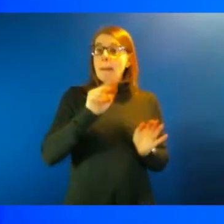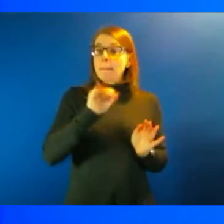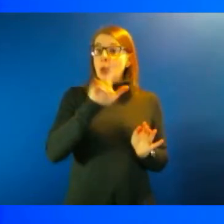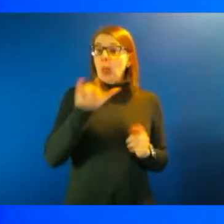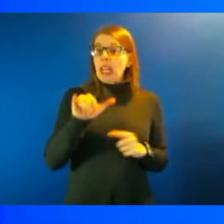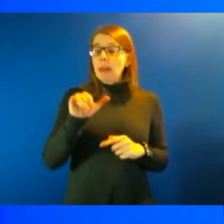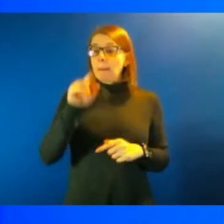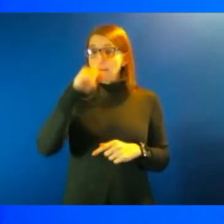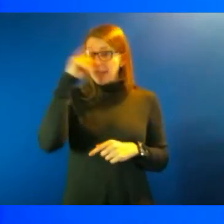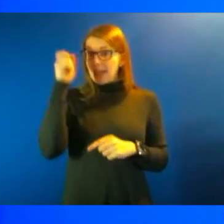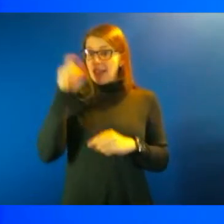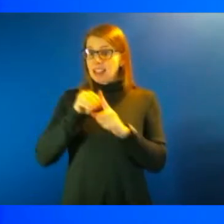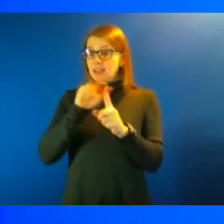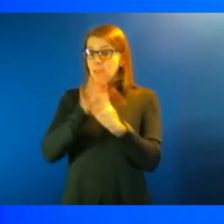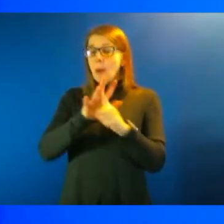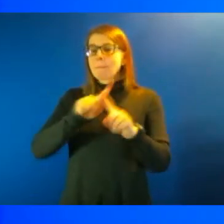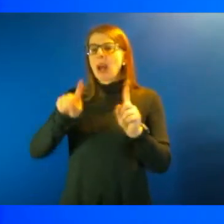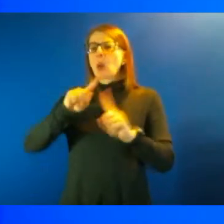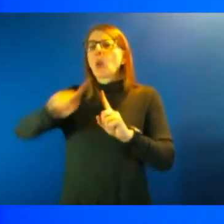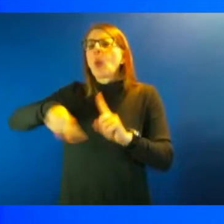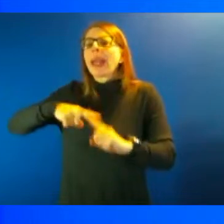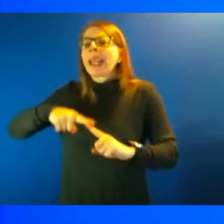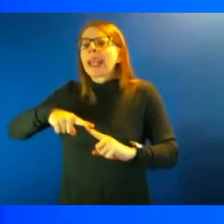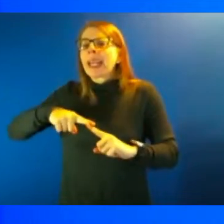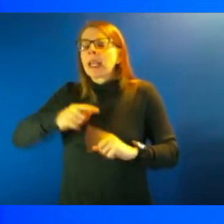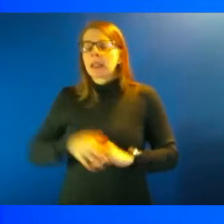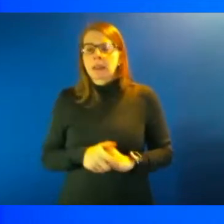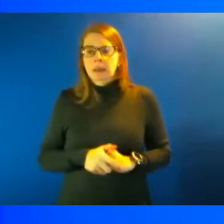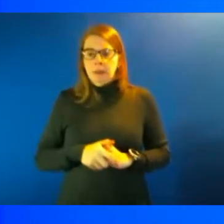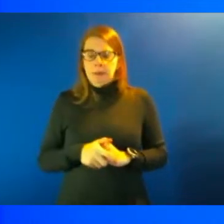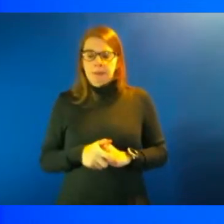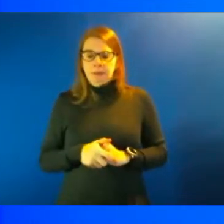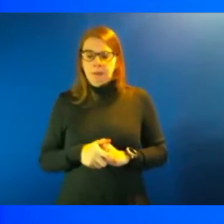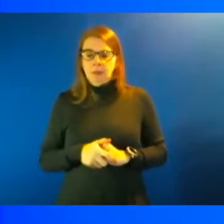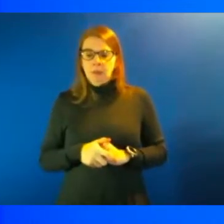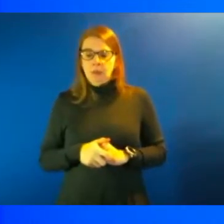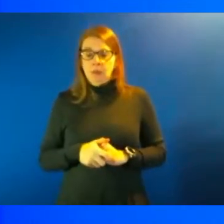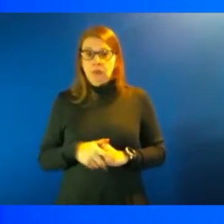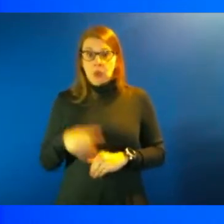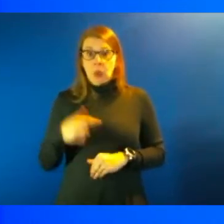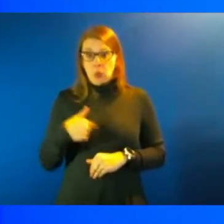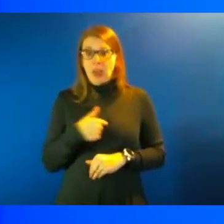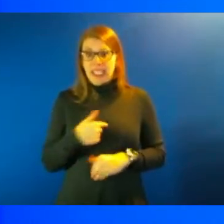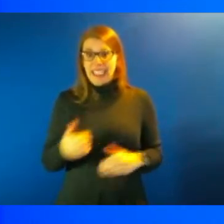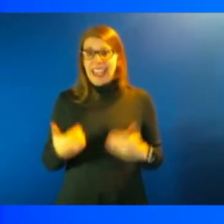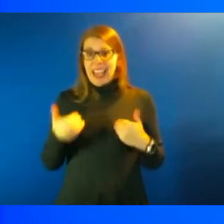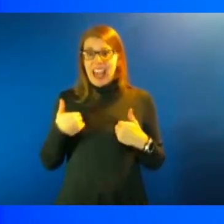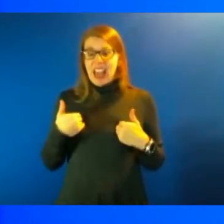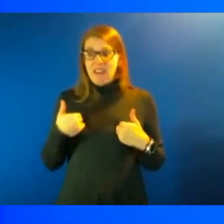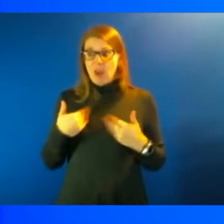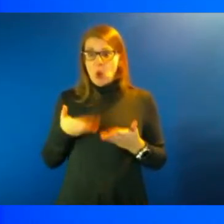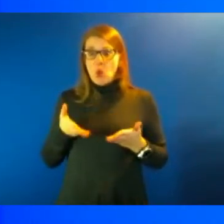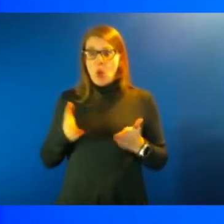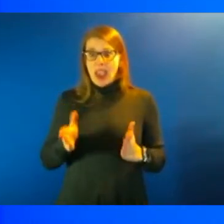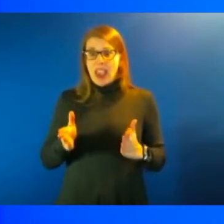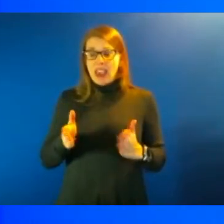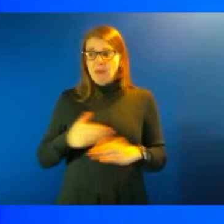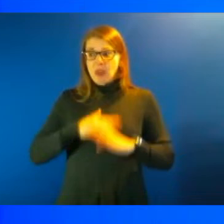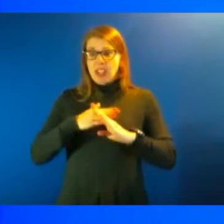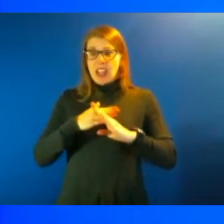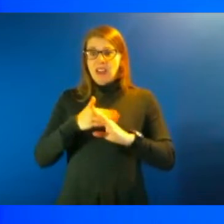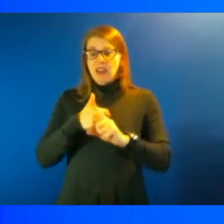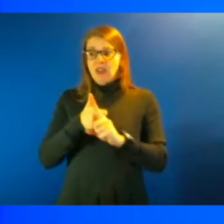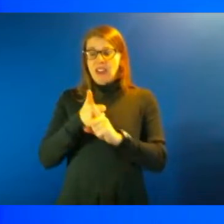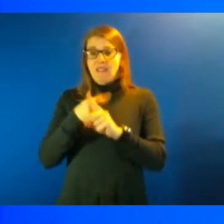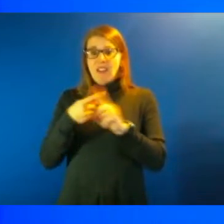of exposure, but when. And so when we have the means to protect you from the worst that COVID can throw at